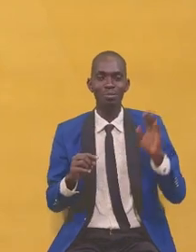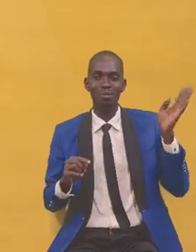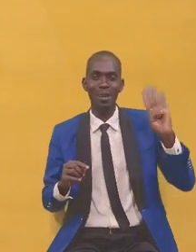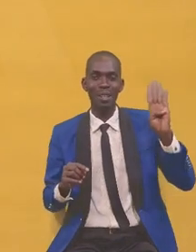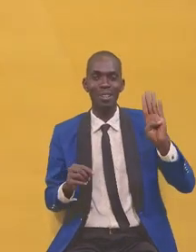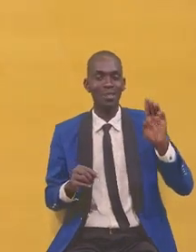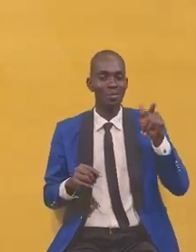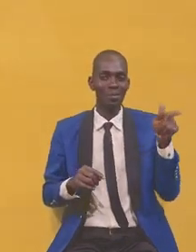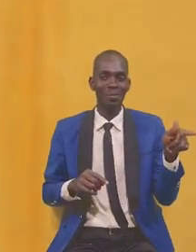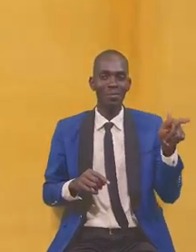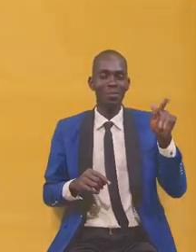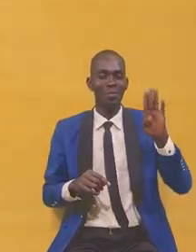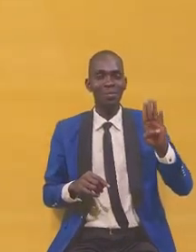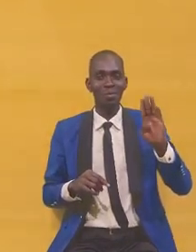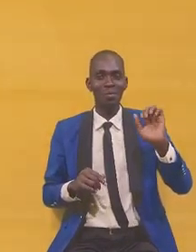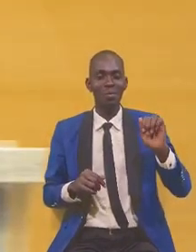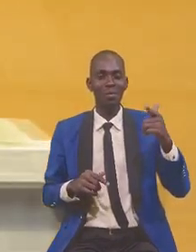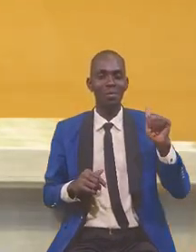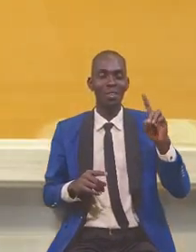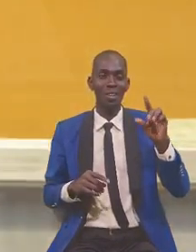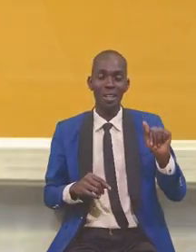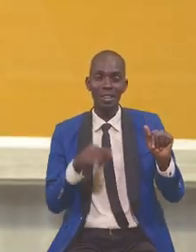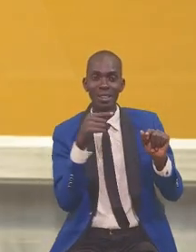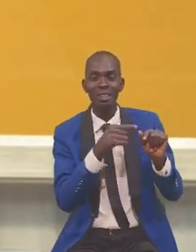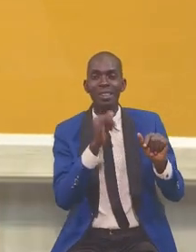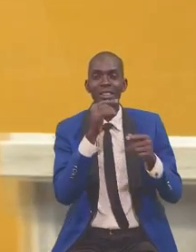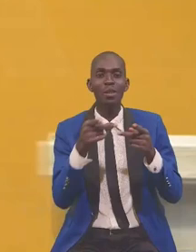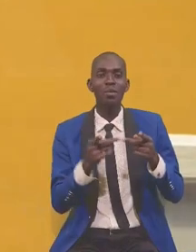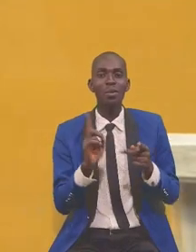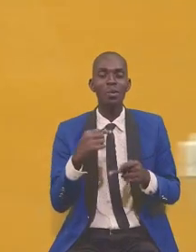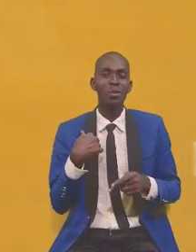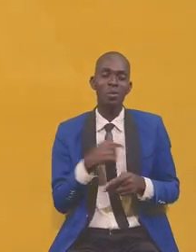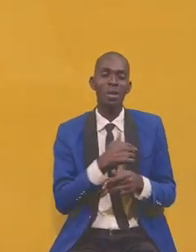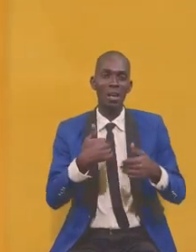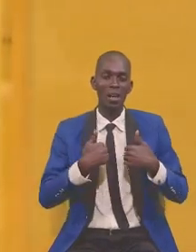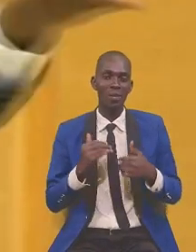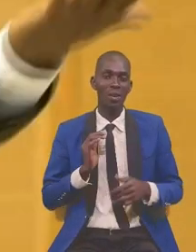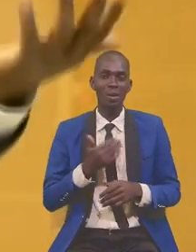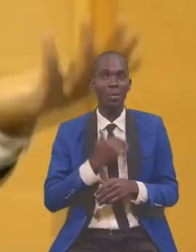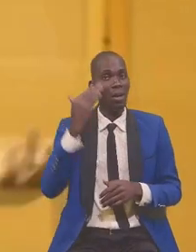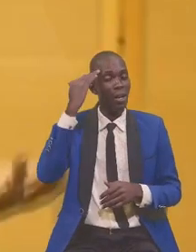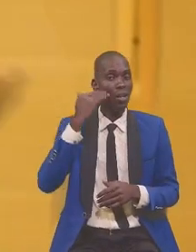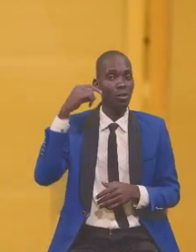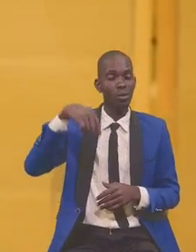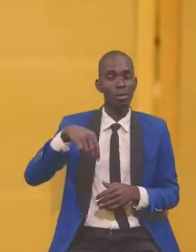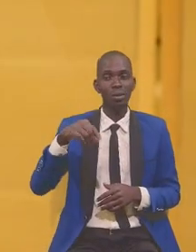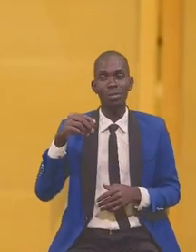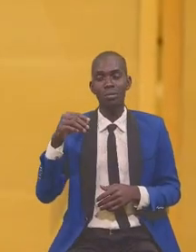not understand, Bagada is the location where we have our headquarters church. And we normally would